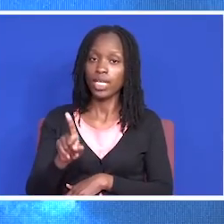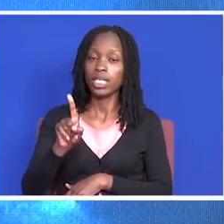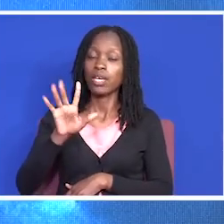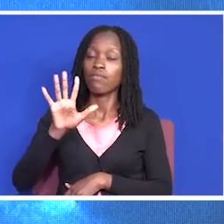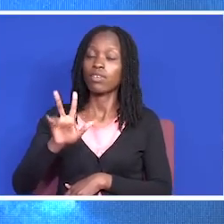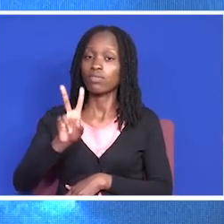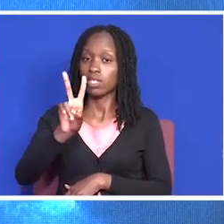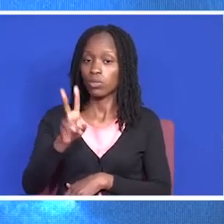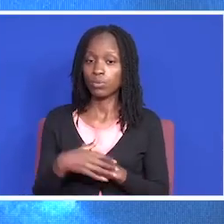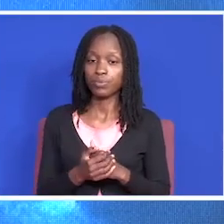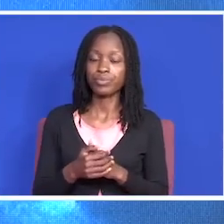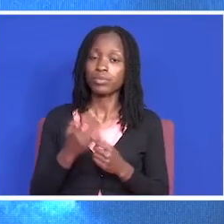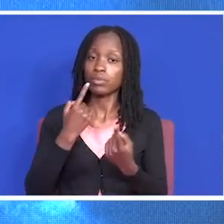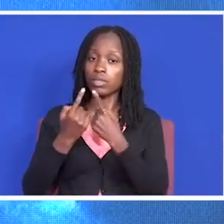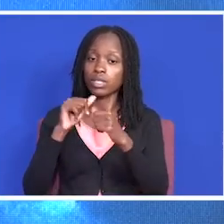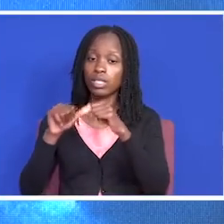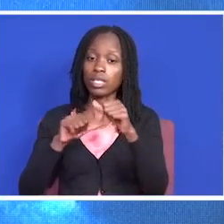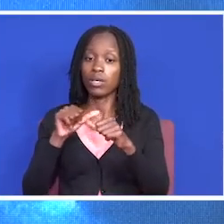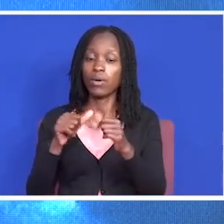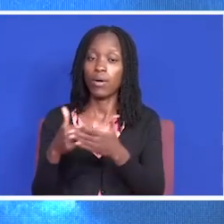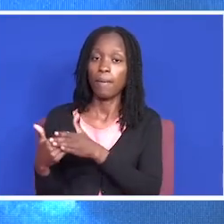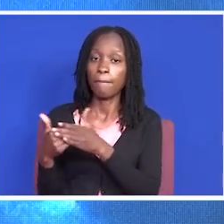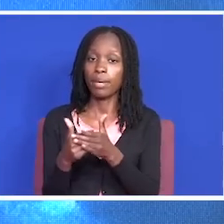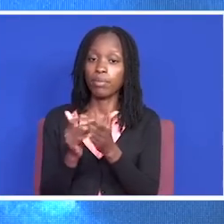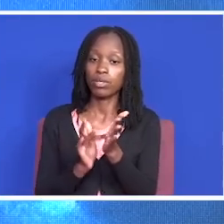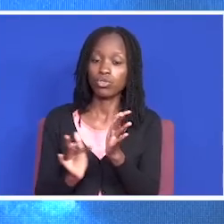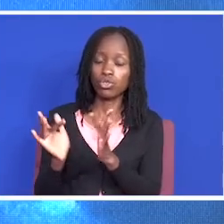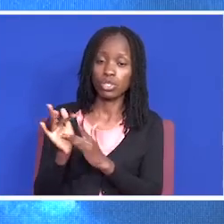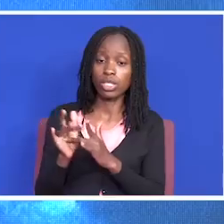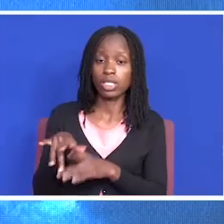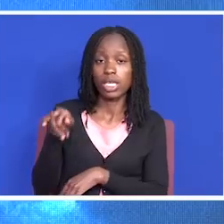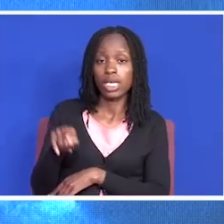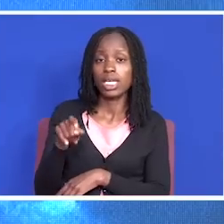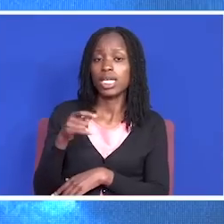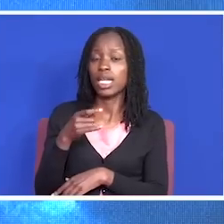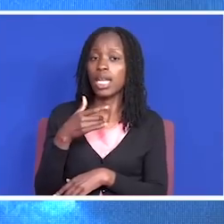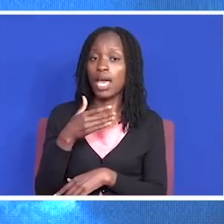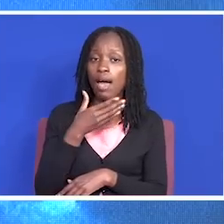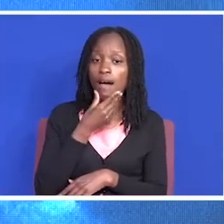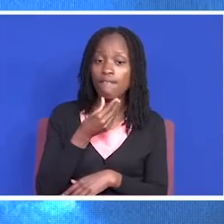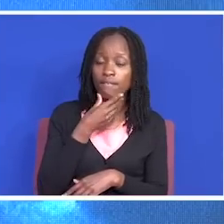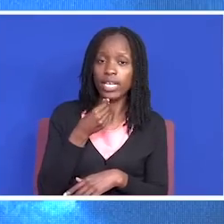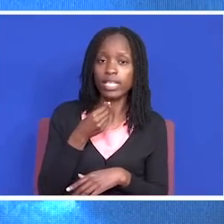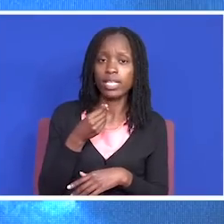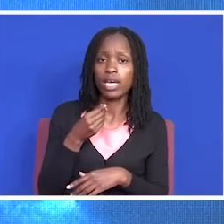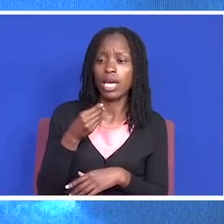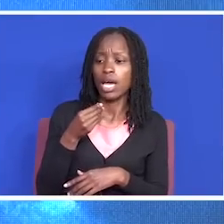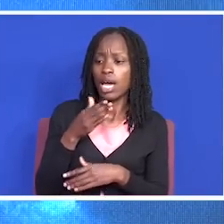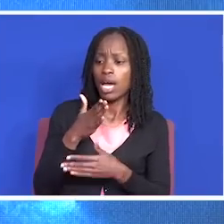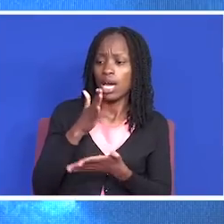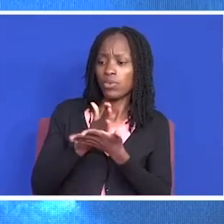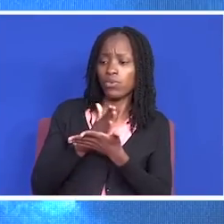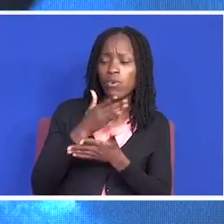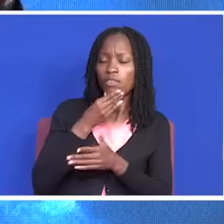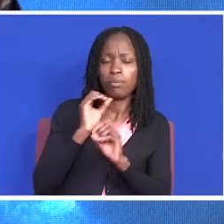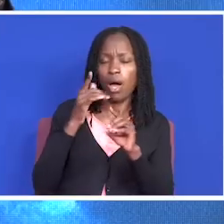verse 52, talking about the baby Jesus, he needed a father, not a real father, but a foster father,